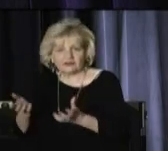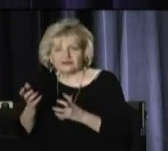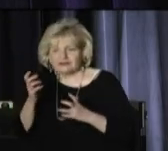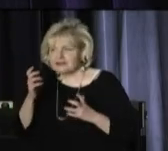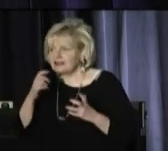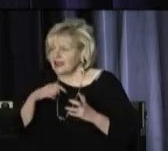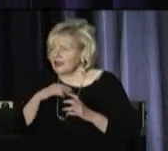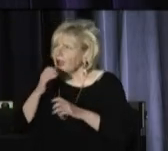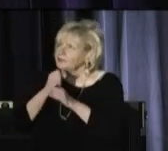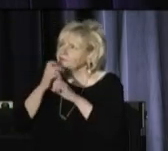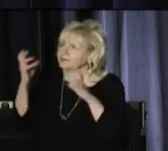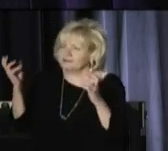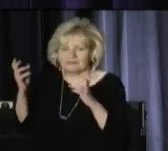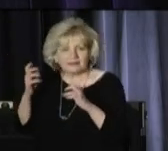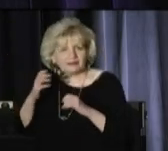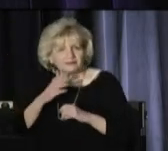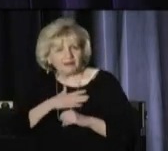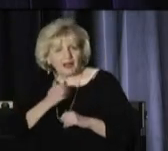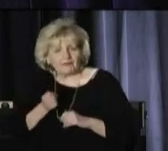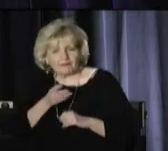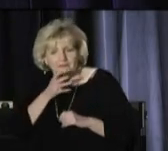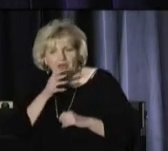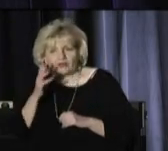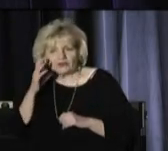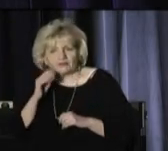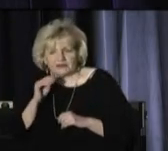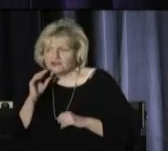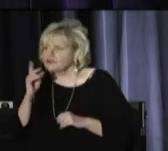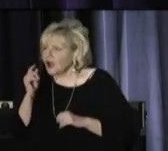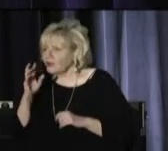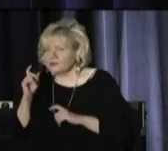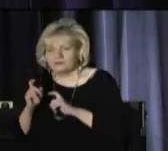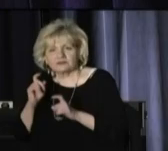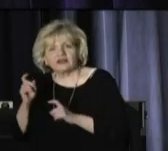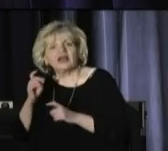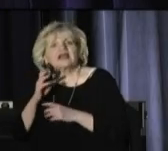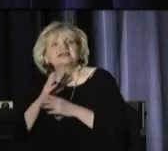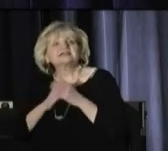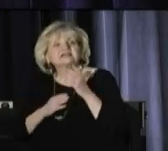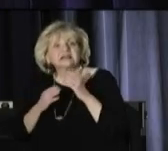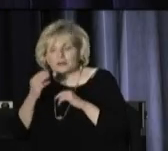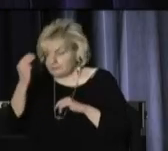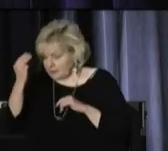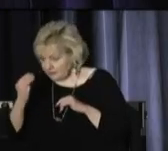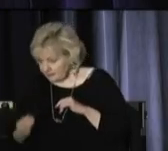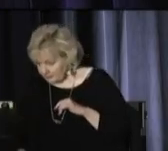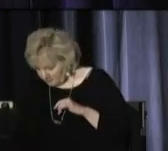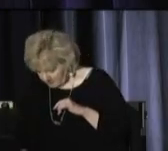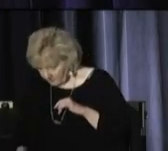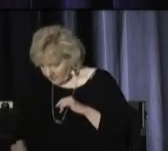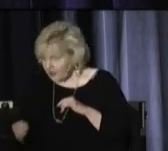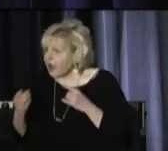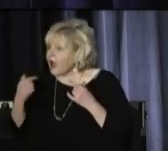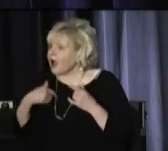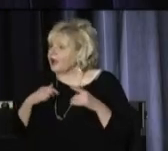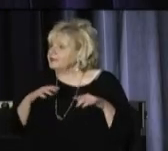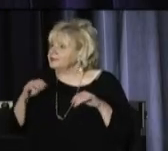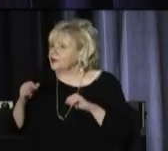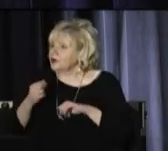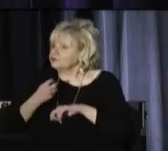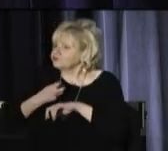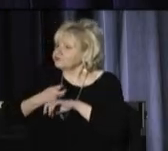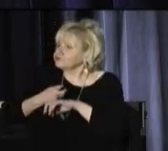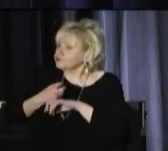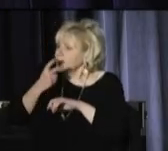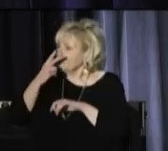girth. Some Mondays, God would arrive after dinner and leave as I lay curled up on the couch watching